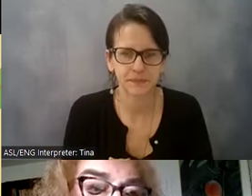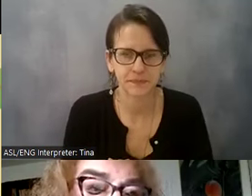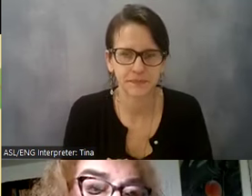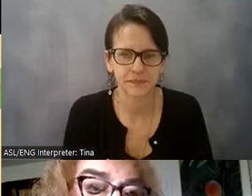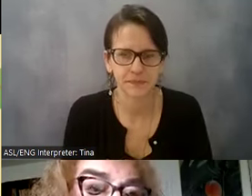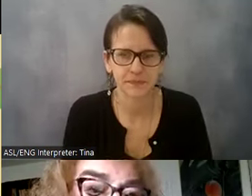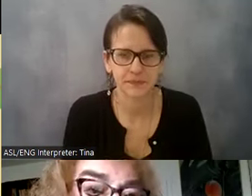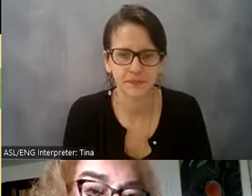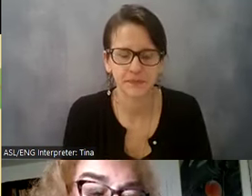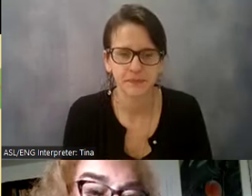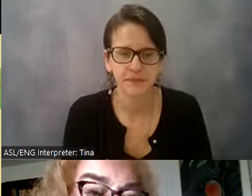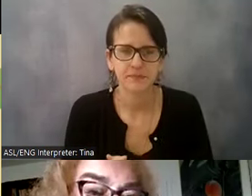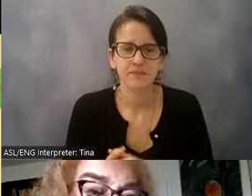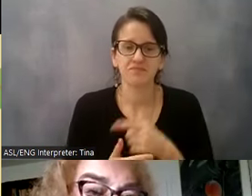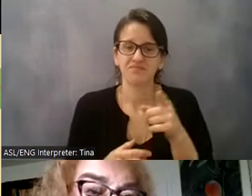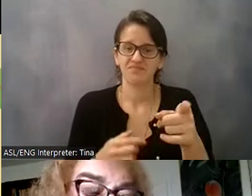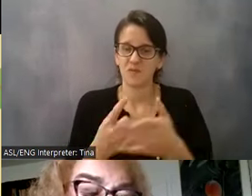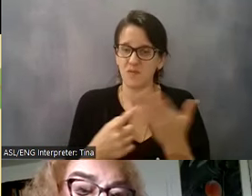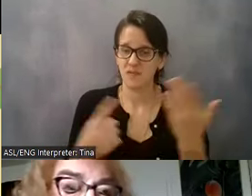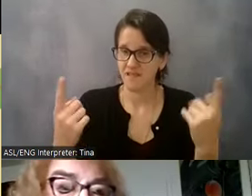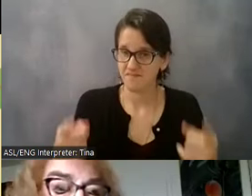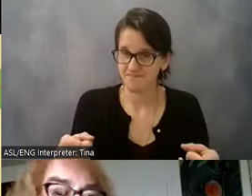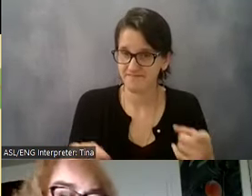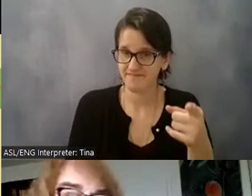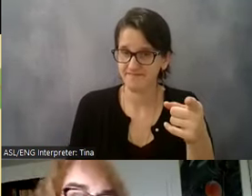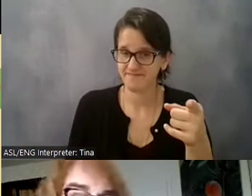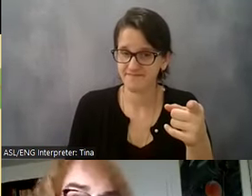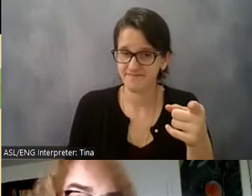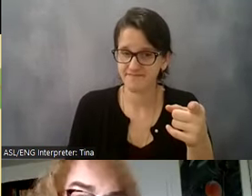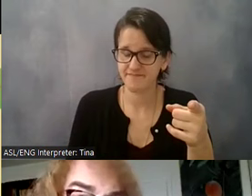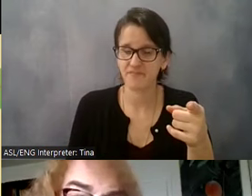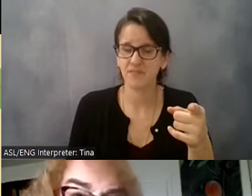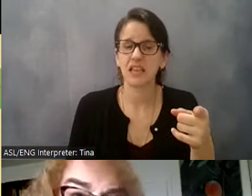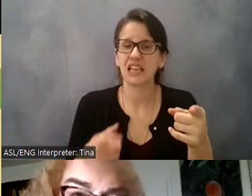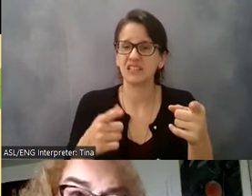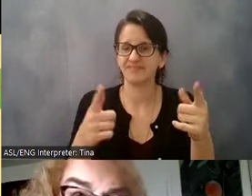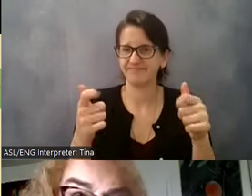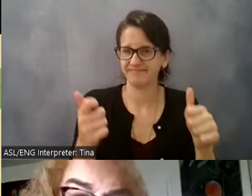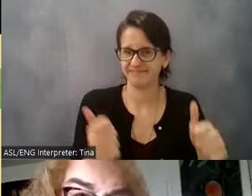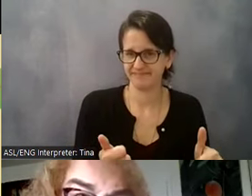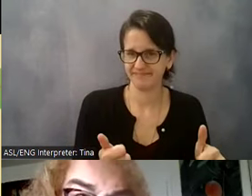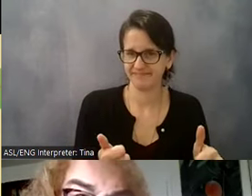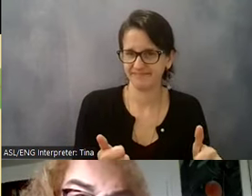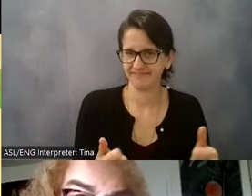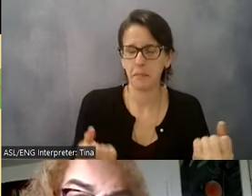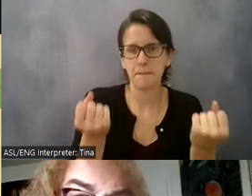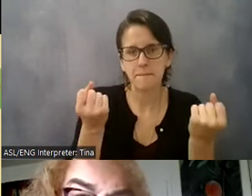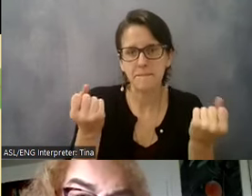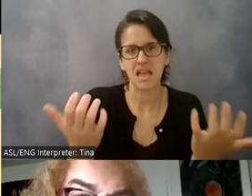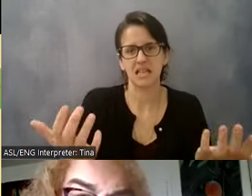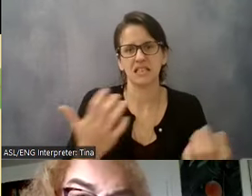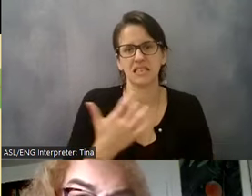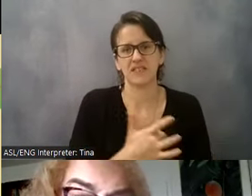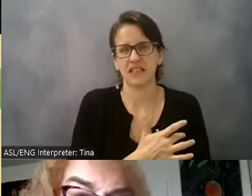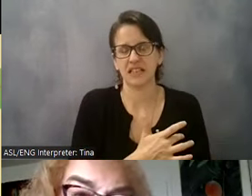this is what happens, and this has been the demise of many civilizations.